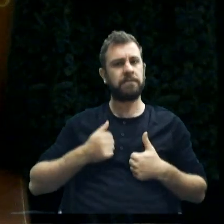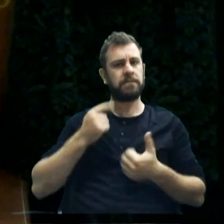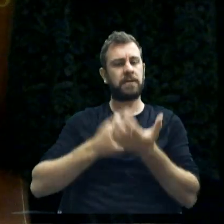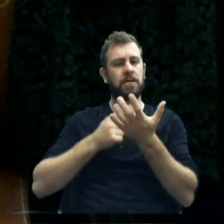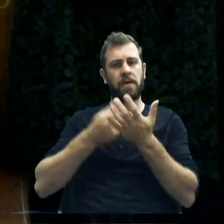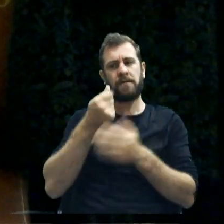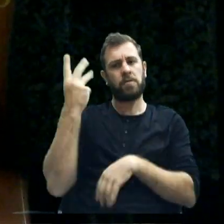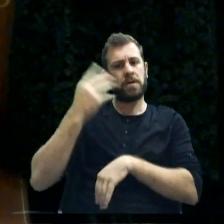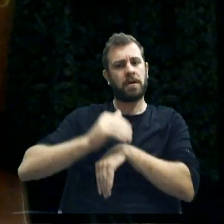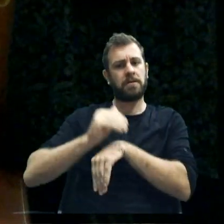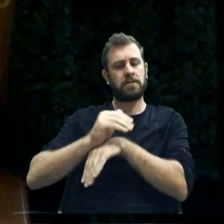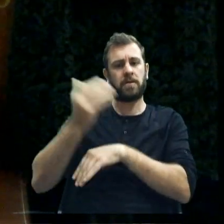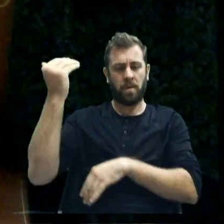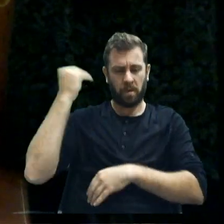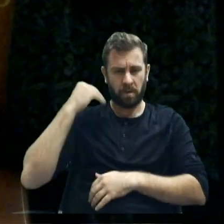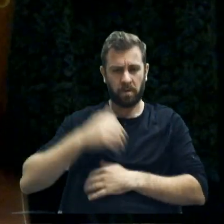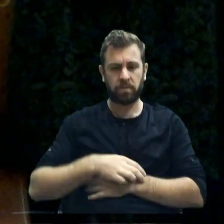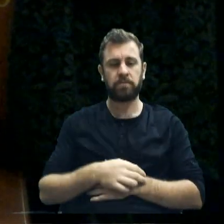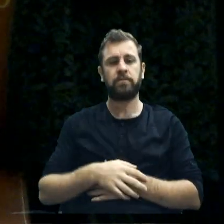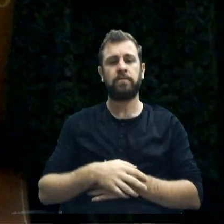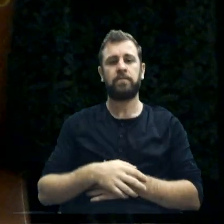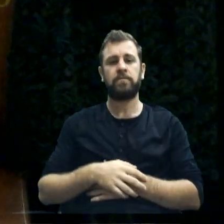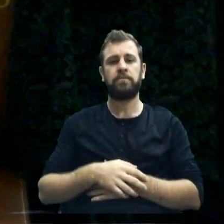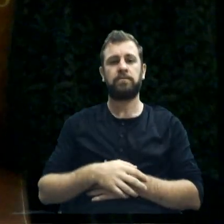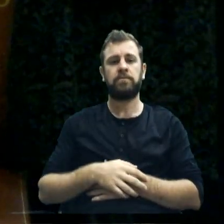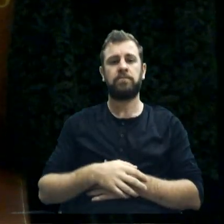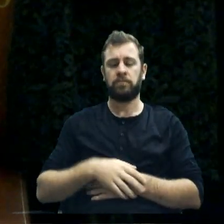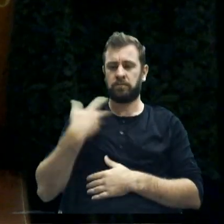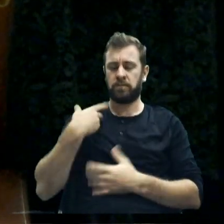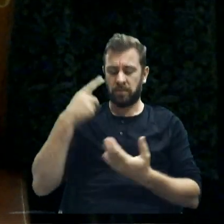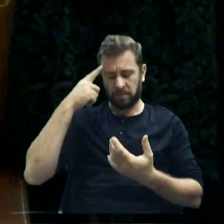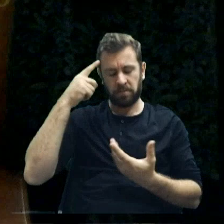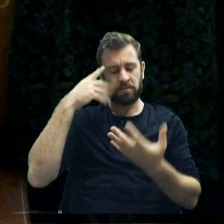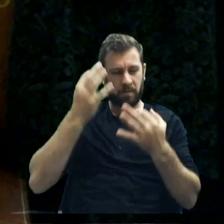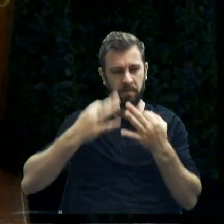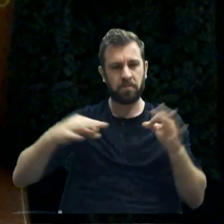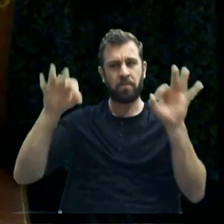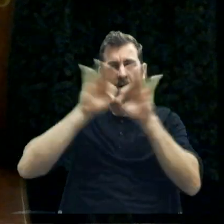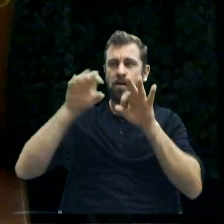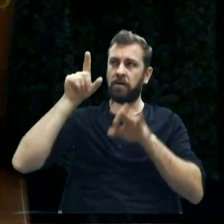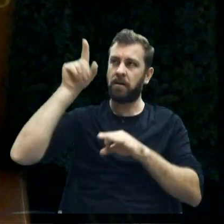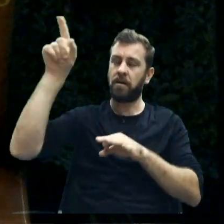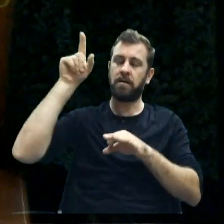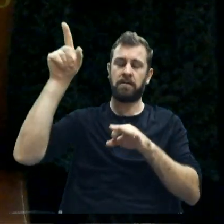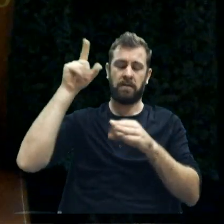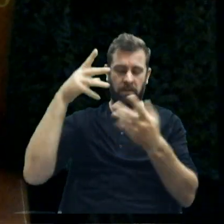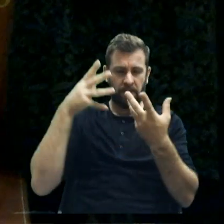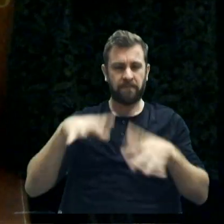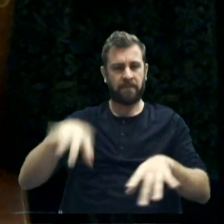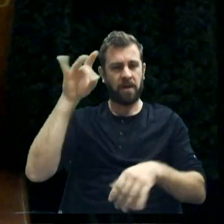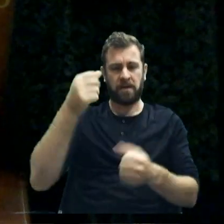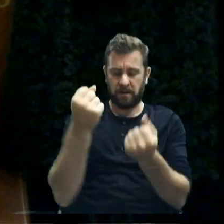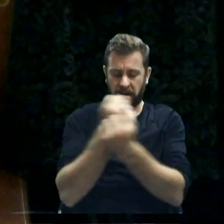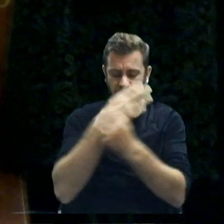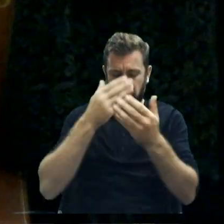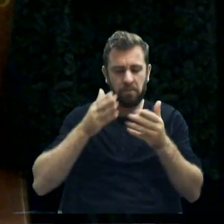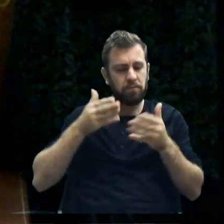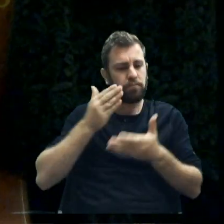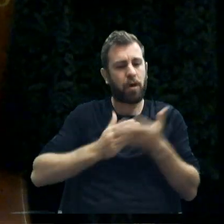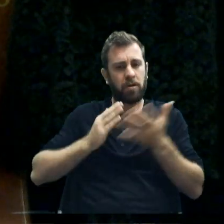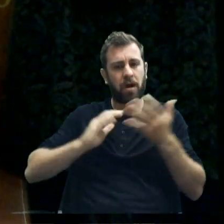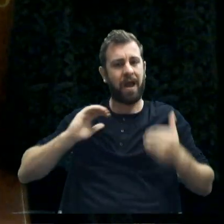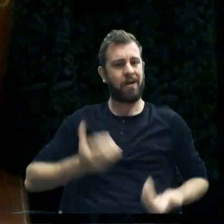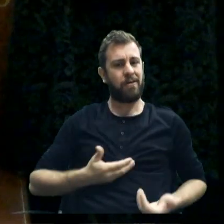And we mentioned how it's important that Allah subhanahu wa ta'ala be found in every aspect of our life. As I mentioned